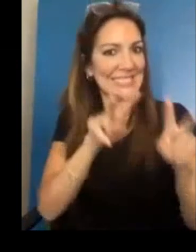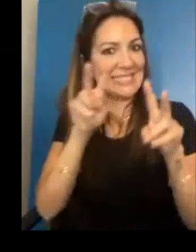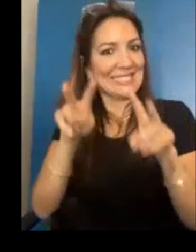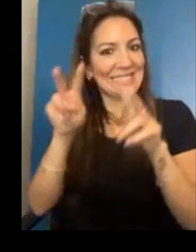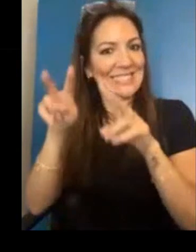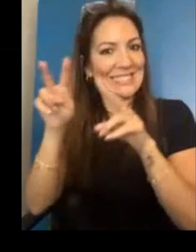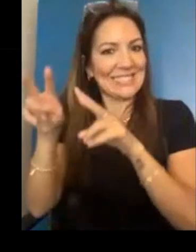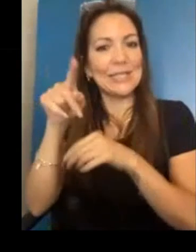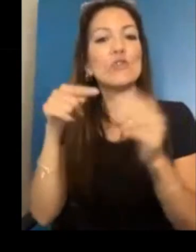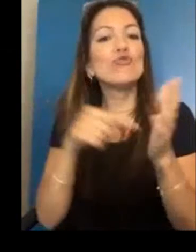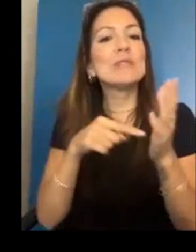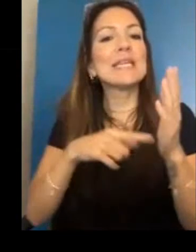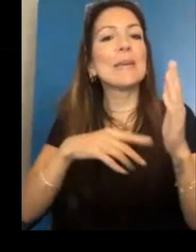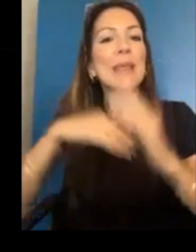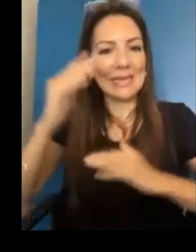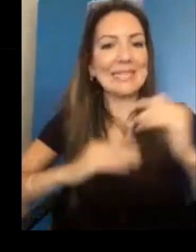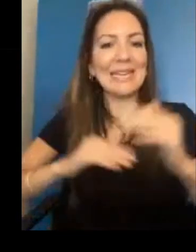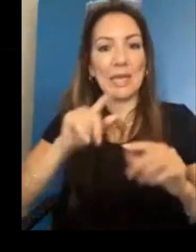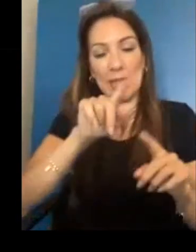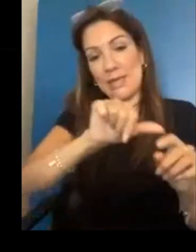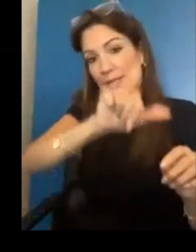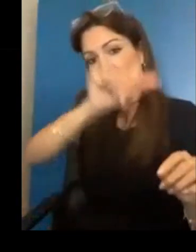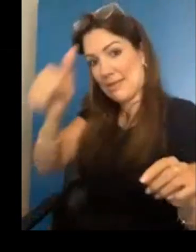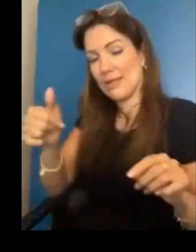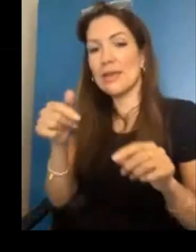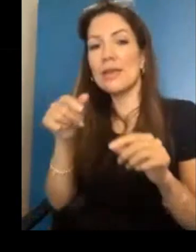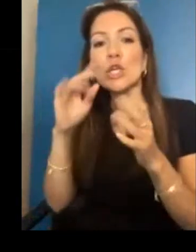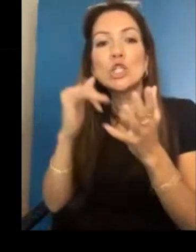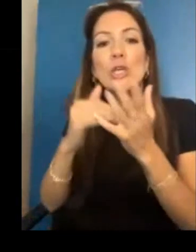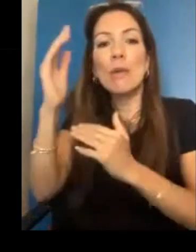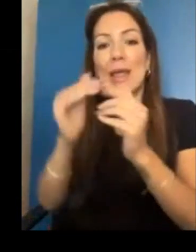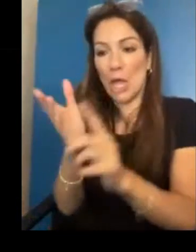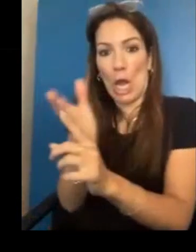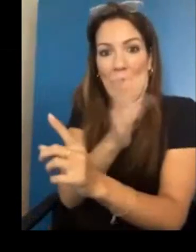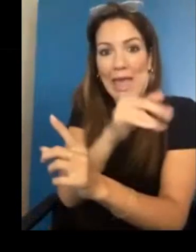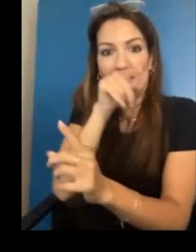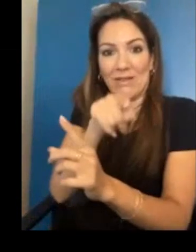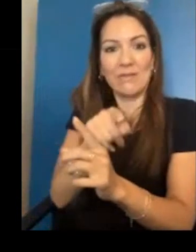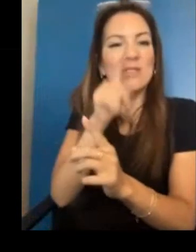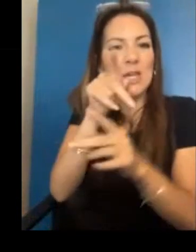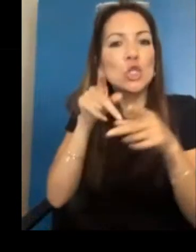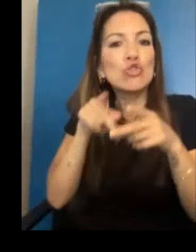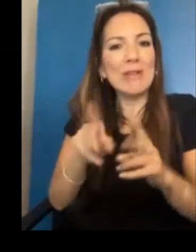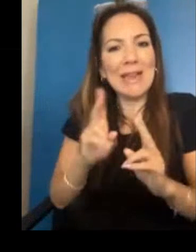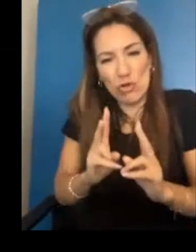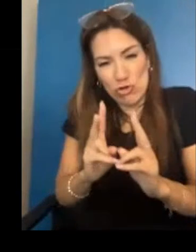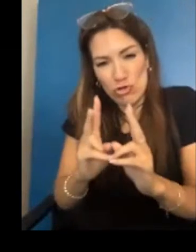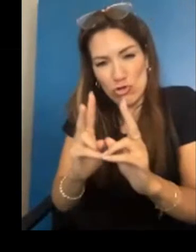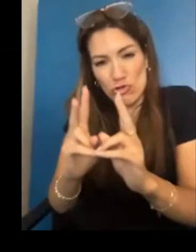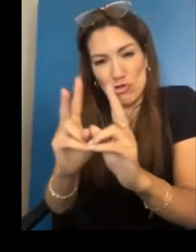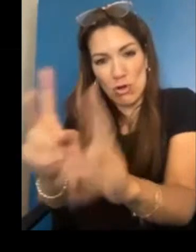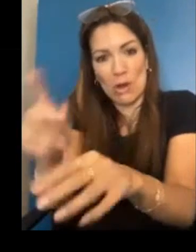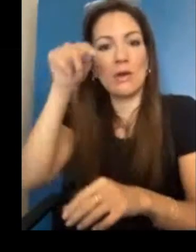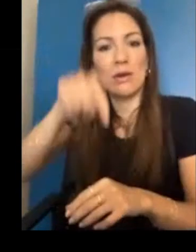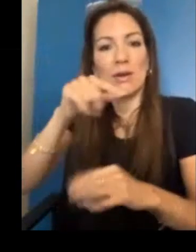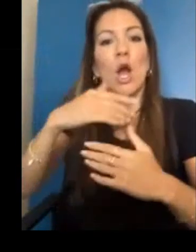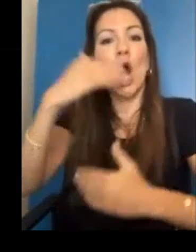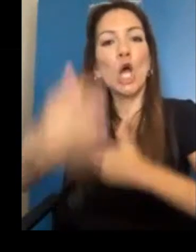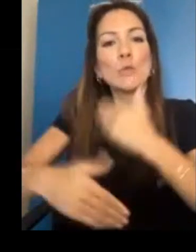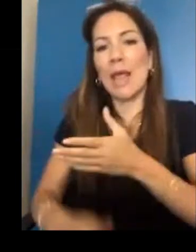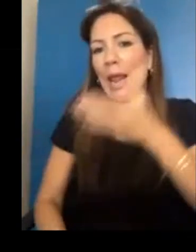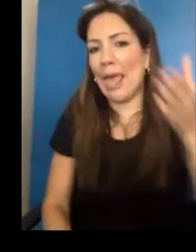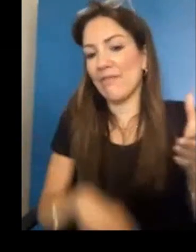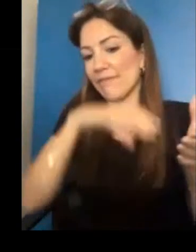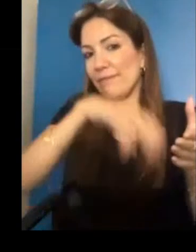the Trinity building. And then you can see the Shaftesbury building to your left, and you can just see the long street that's going to go down with the hospitals on the left, housing on the